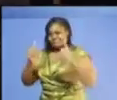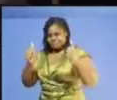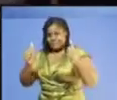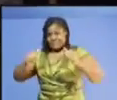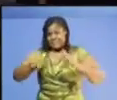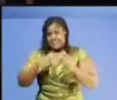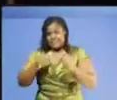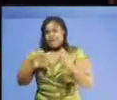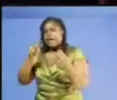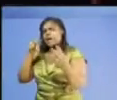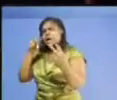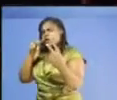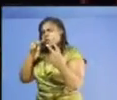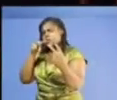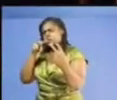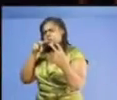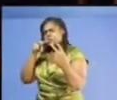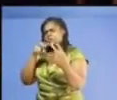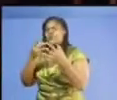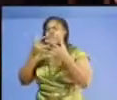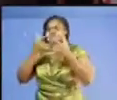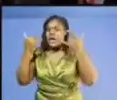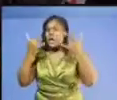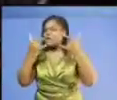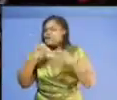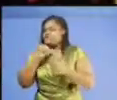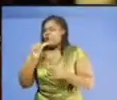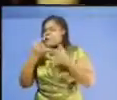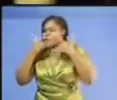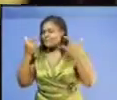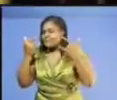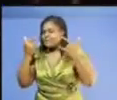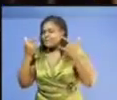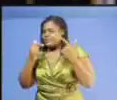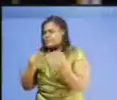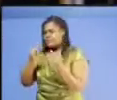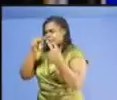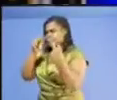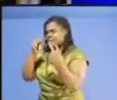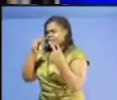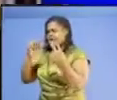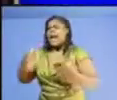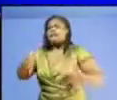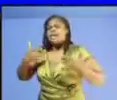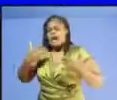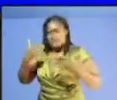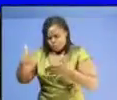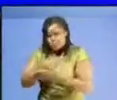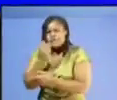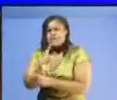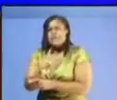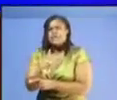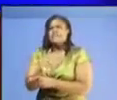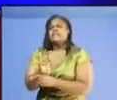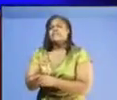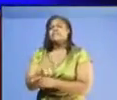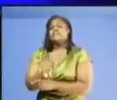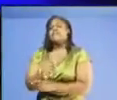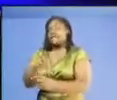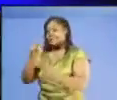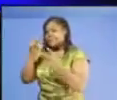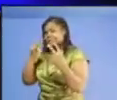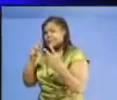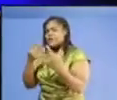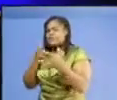and look through your mask. Don't remove your mask, and say, Happy New Year. I said, say through your mask,